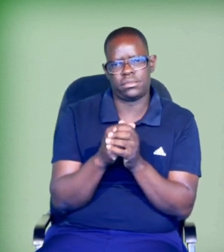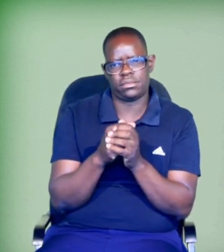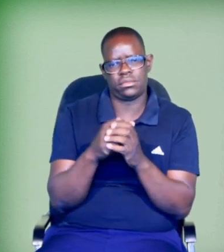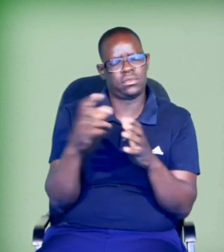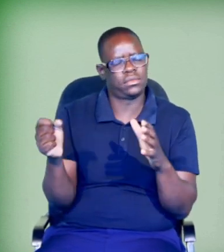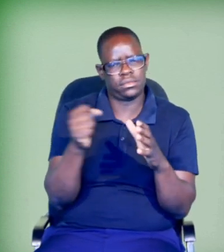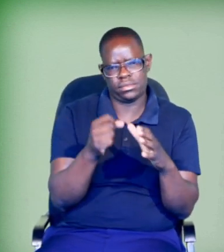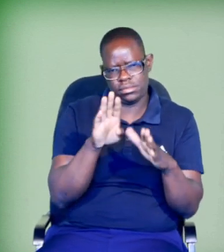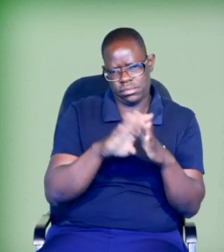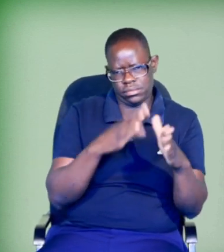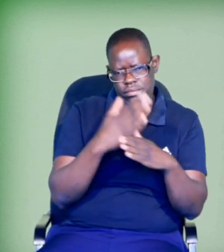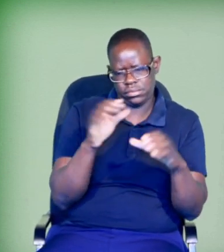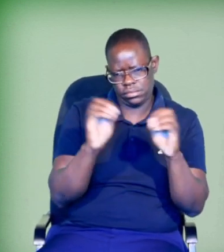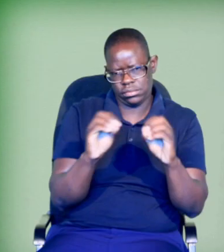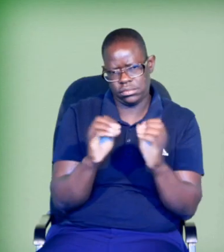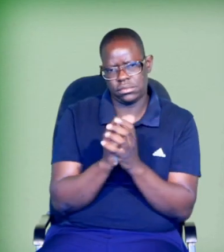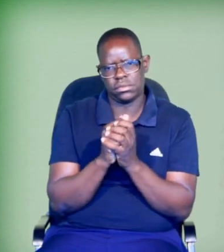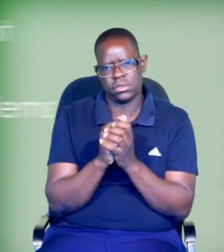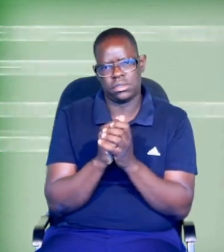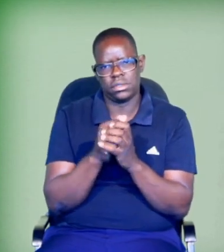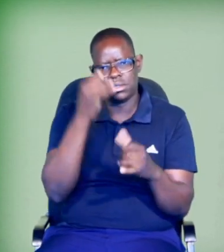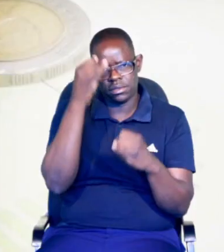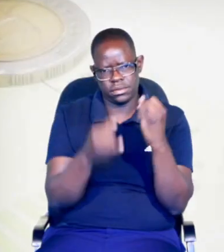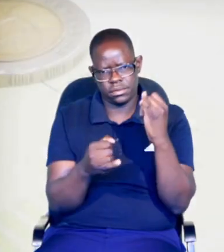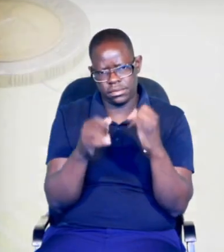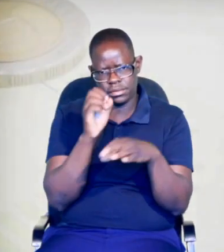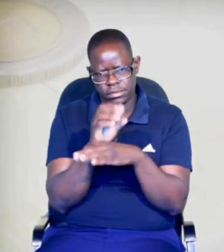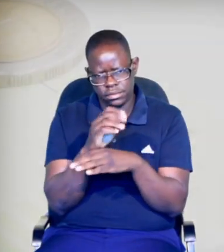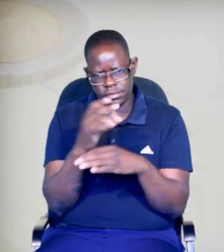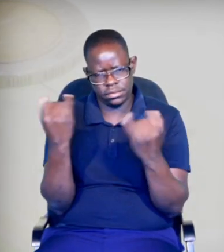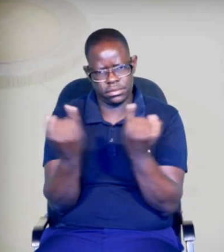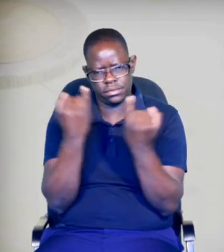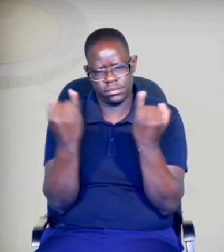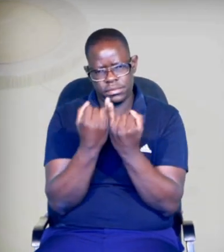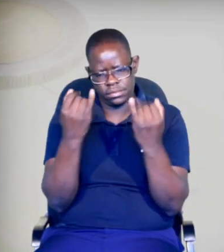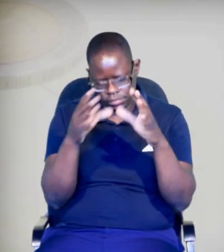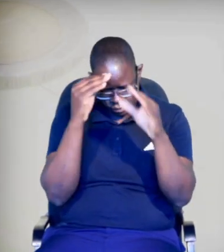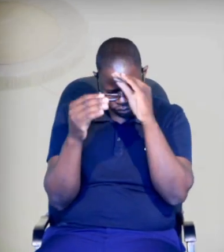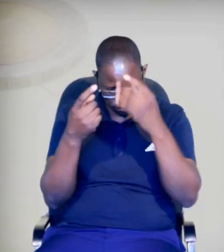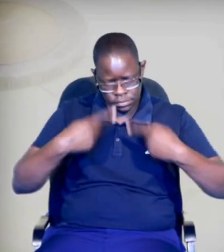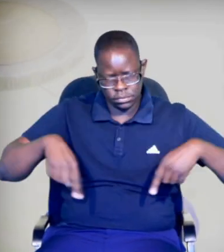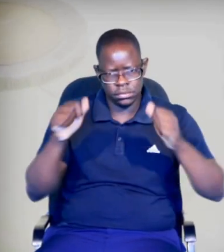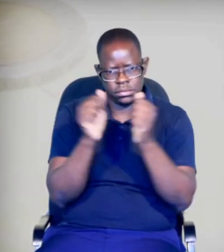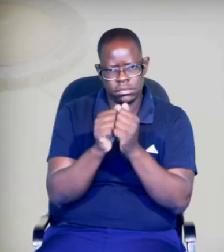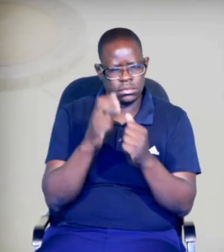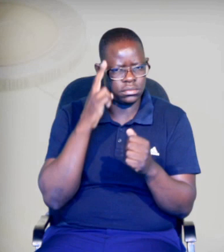staff absence. And with the last bit of advice, we hope you enjoyed watching and learning with us,